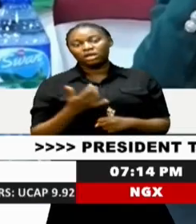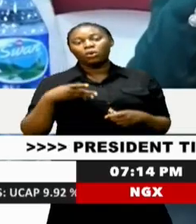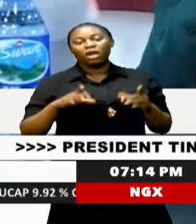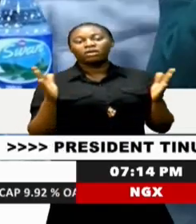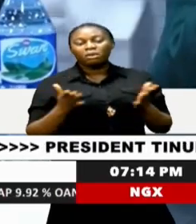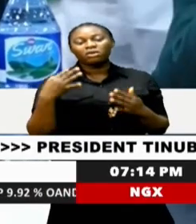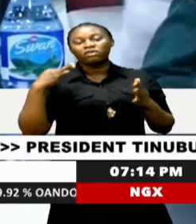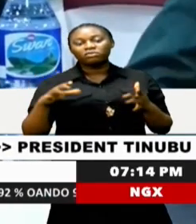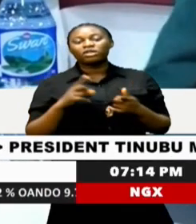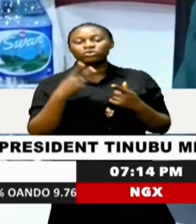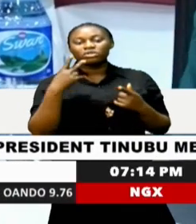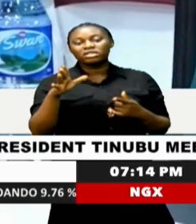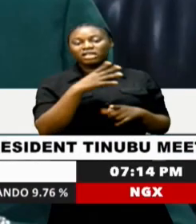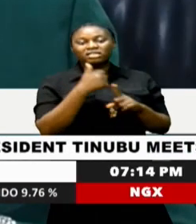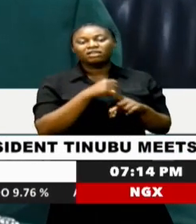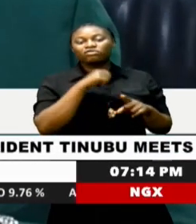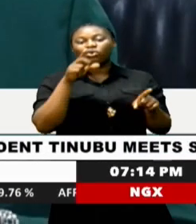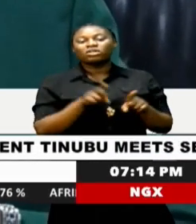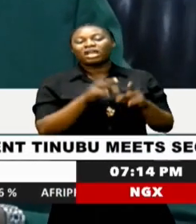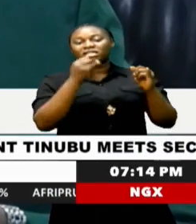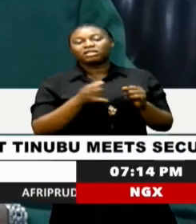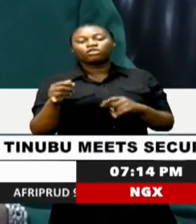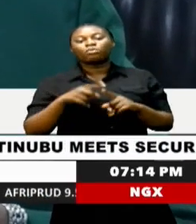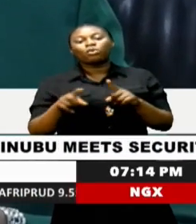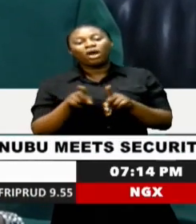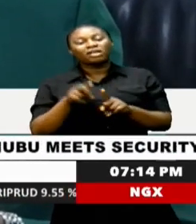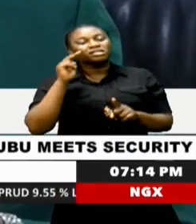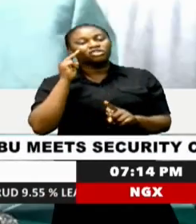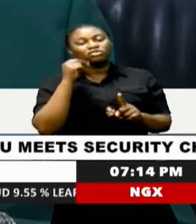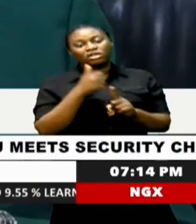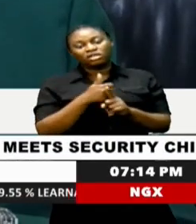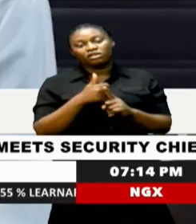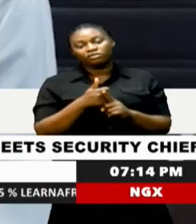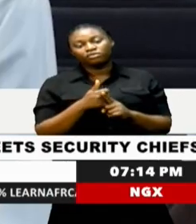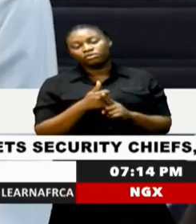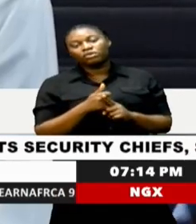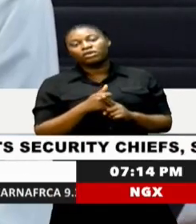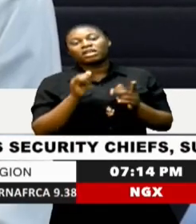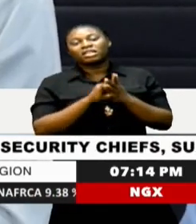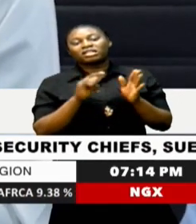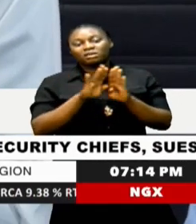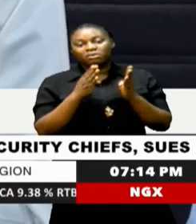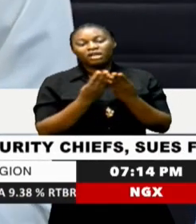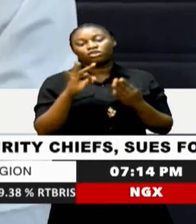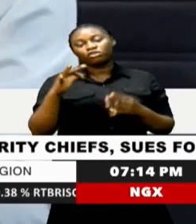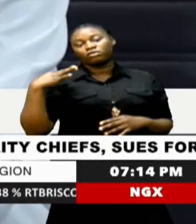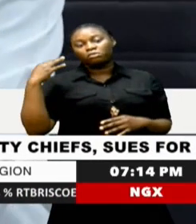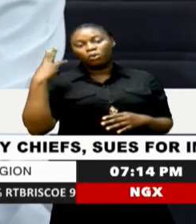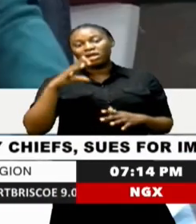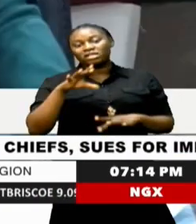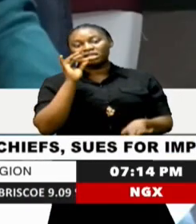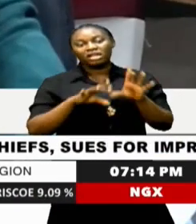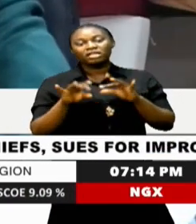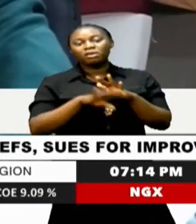to see themselves not as individuals but as Nigeria itself. Dr. Buba noted that a batch of volunteers were selected based on